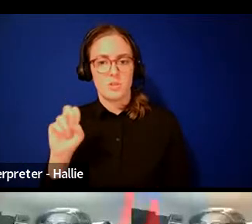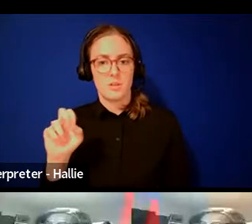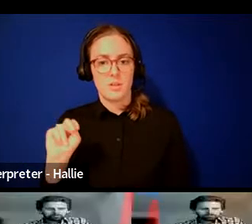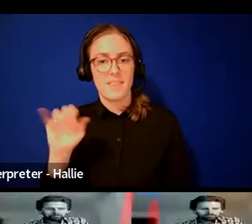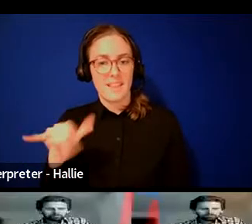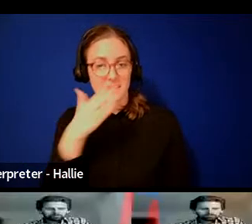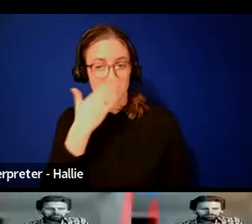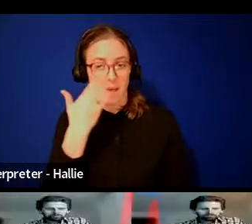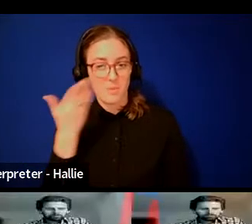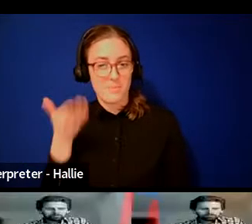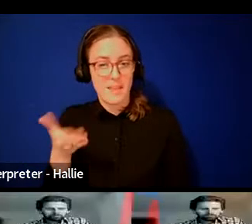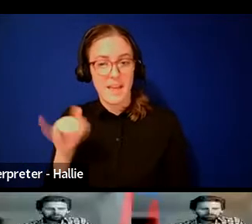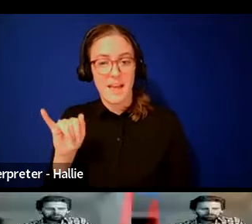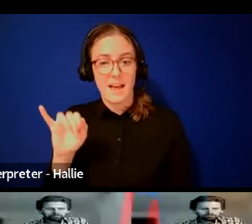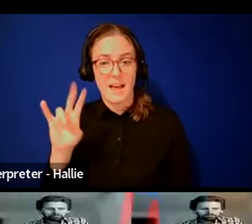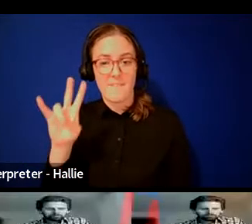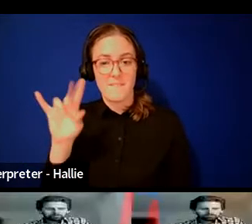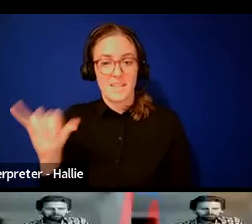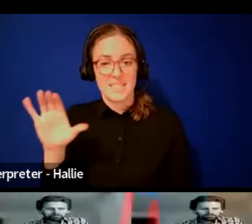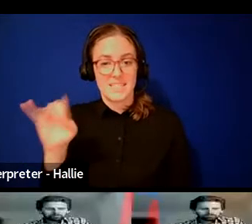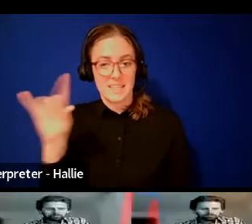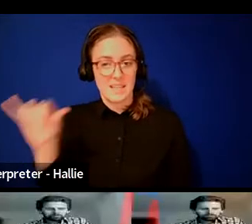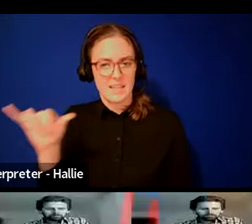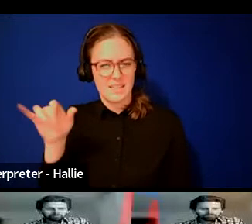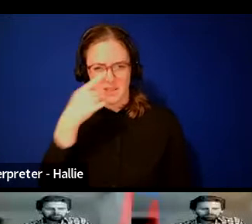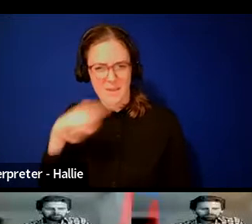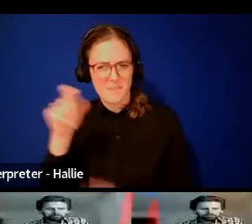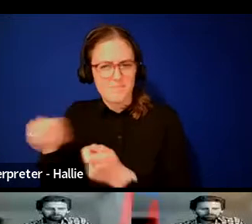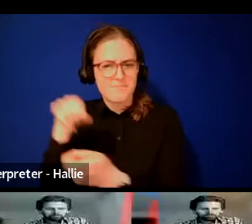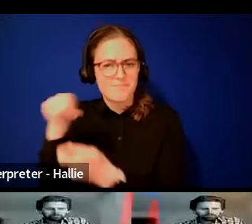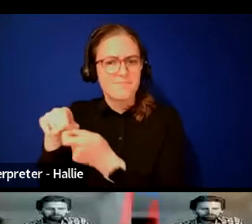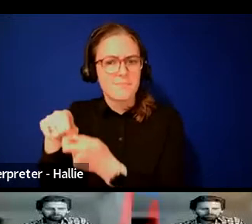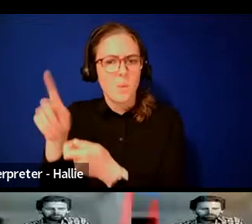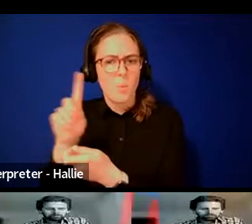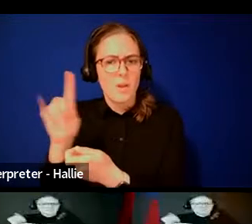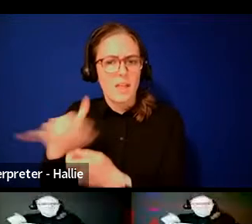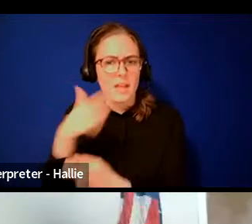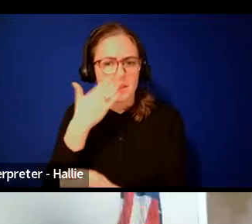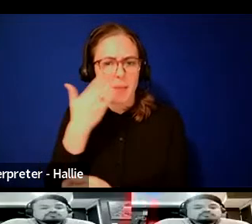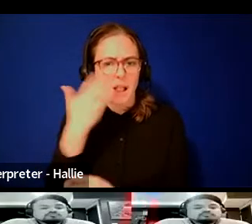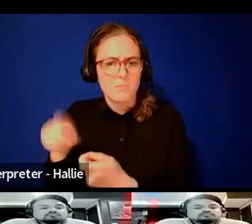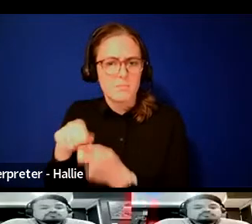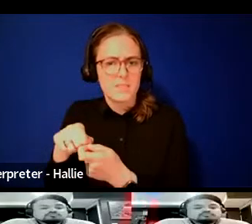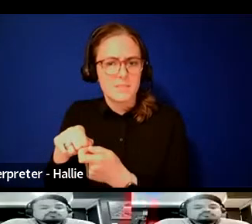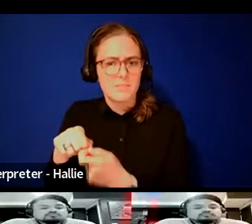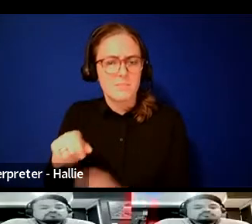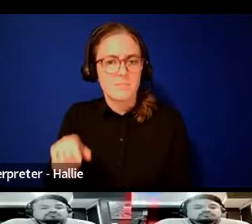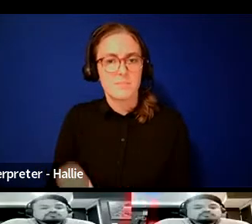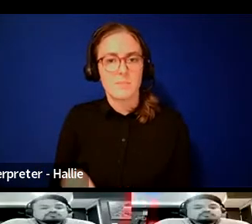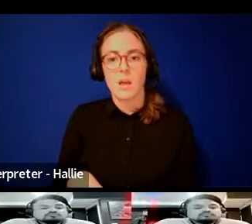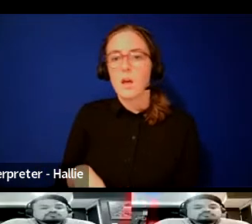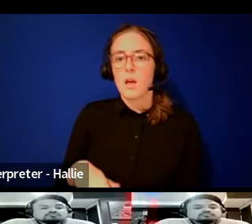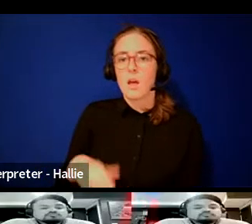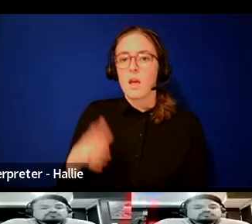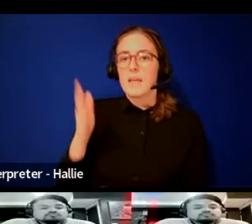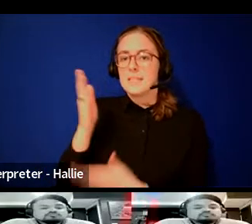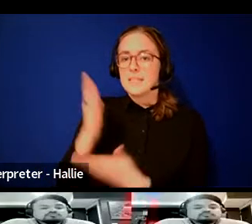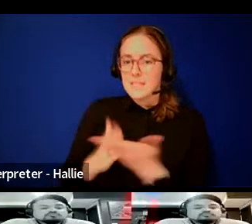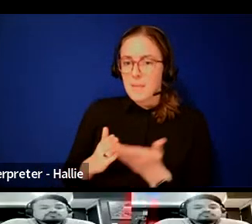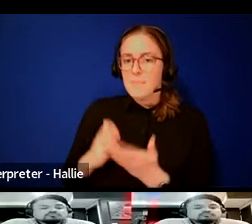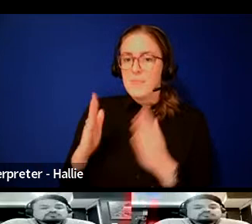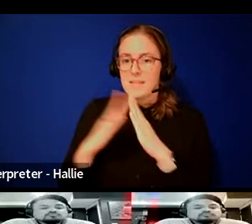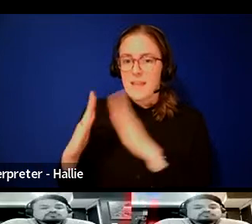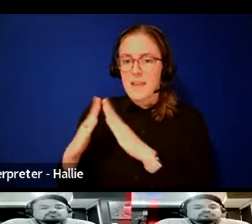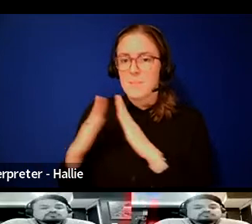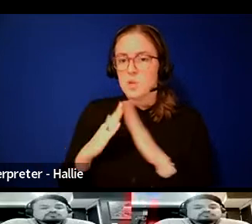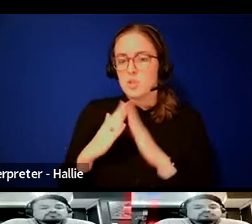give that exact area where that smell was in Ivy City? Just some of the neighbors over